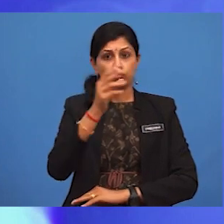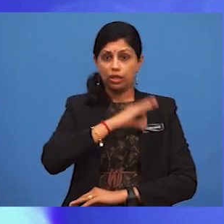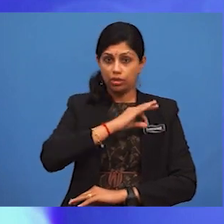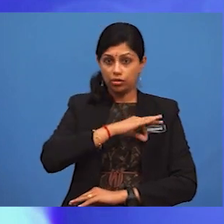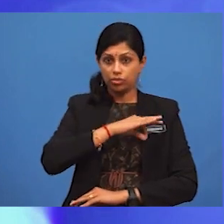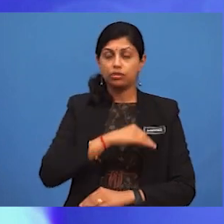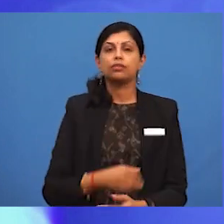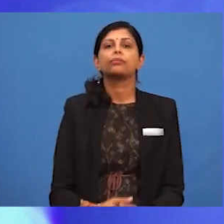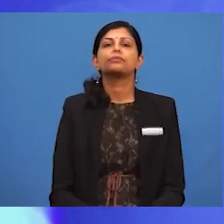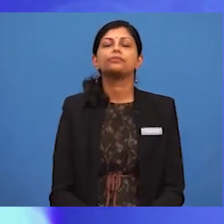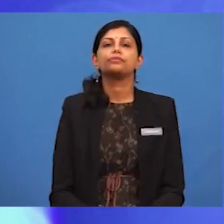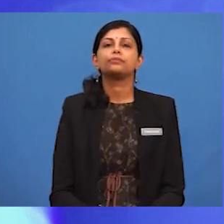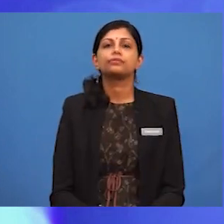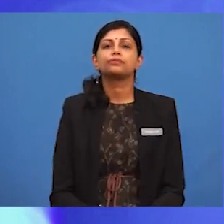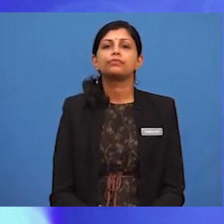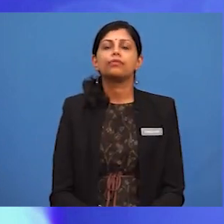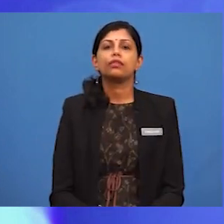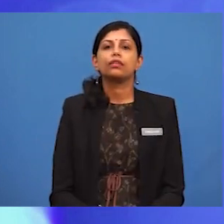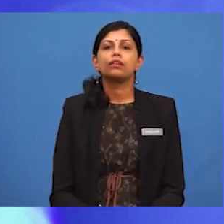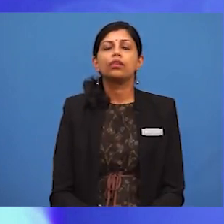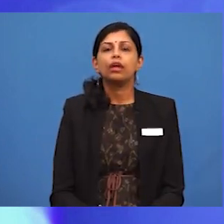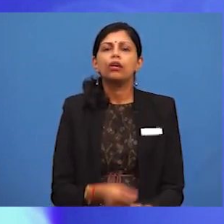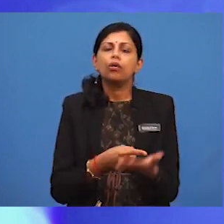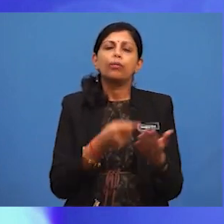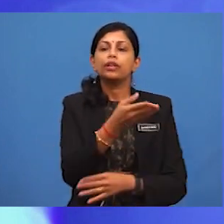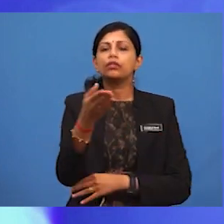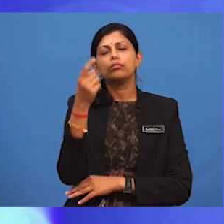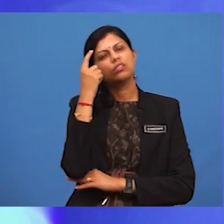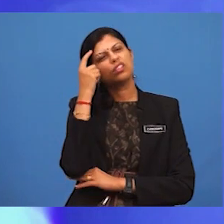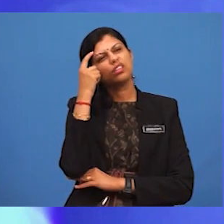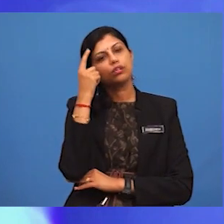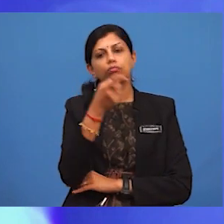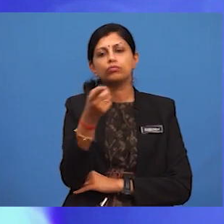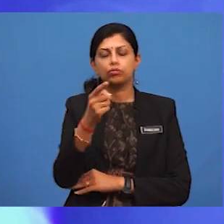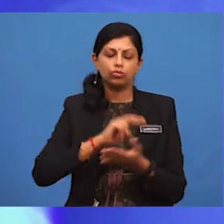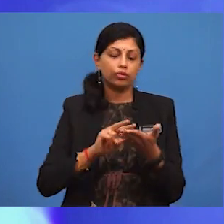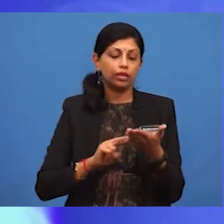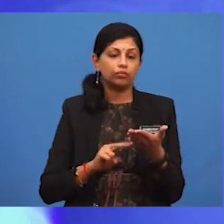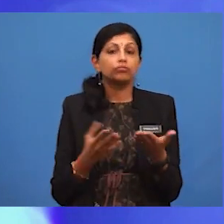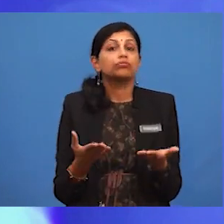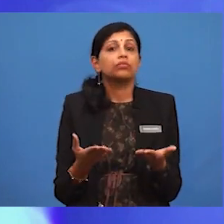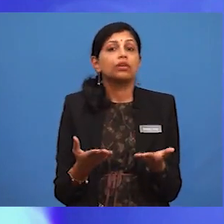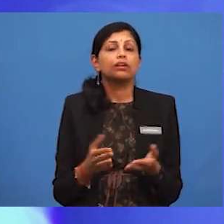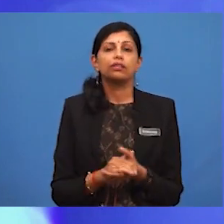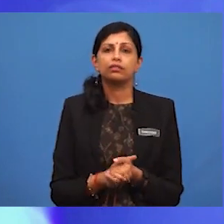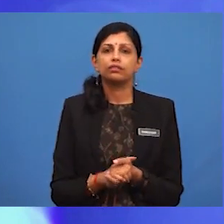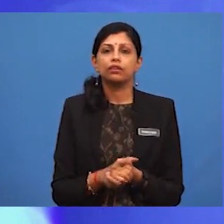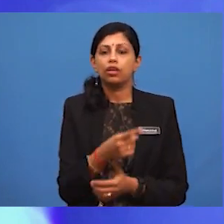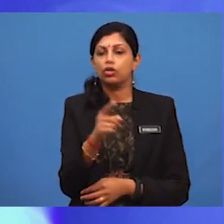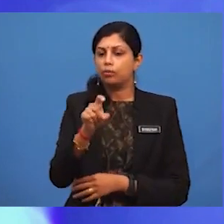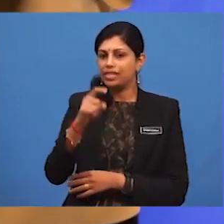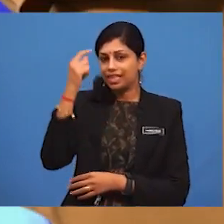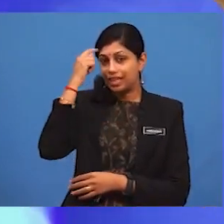Now, what comes to your mind when you see the instruction? You should be thinking